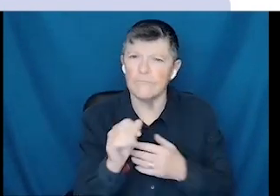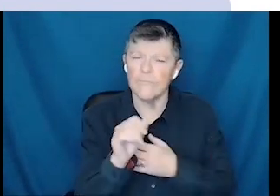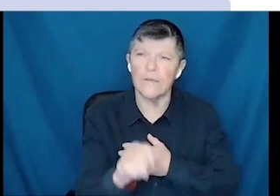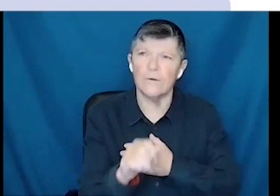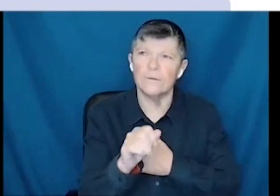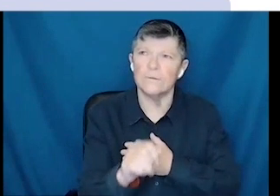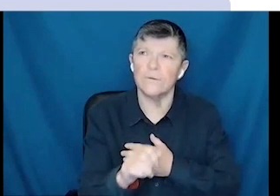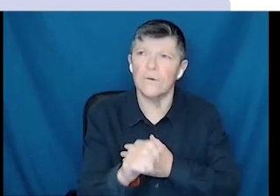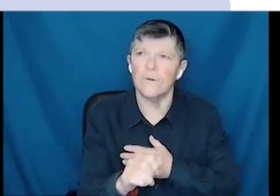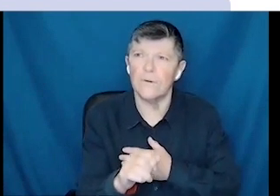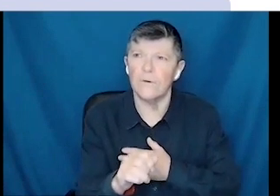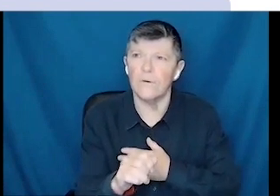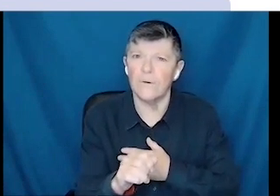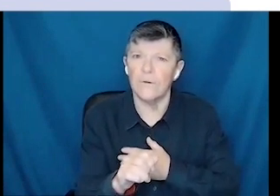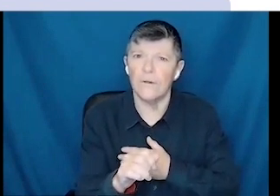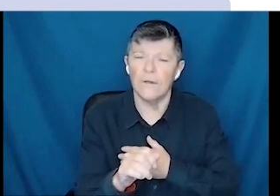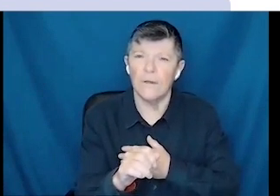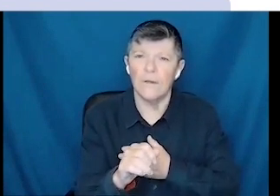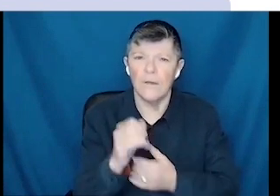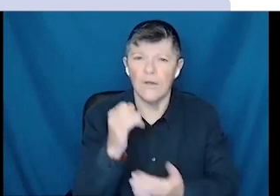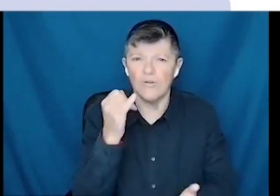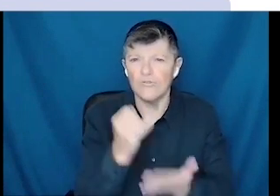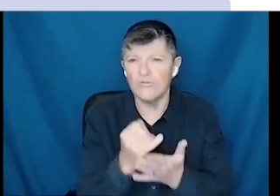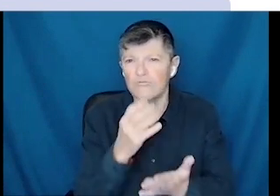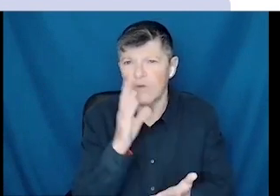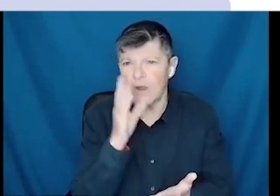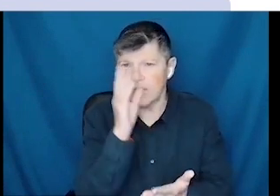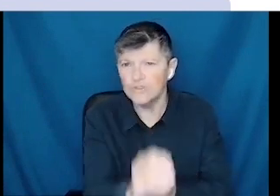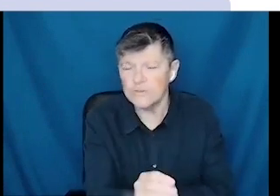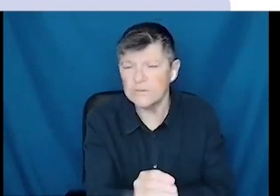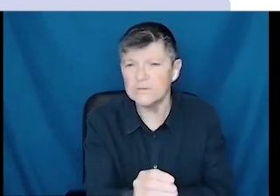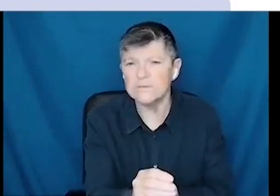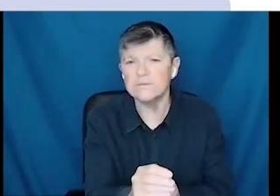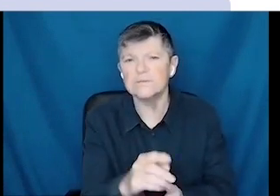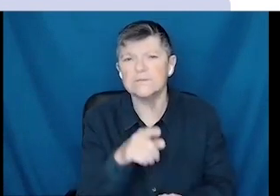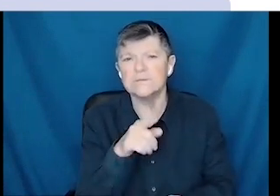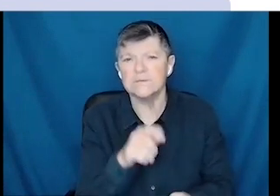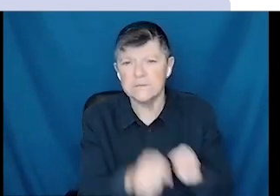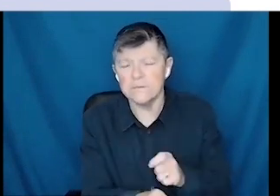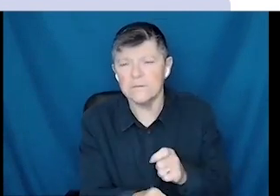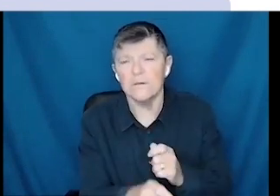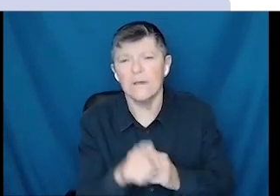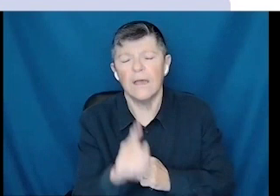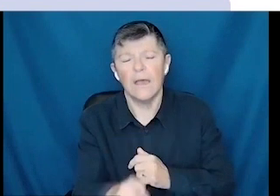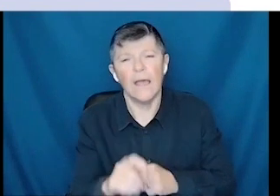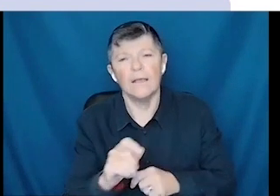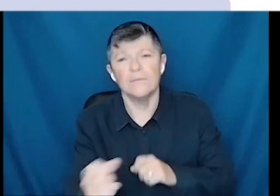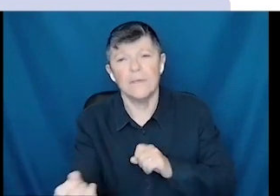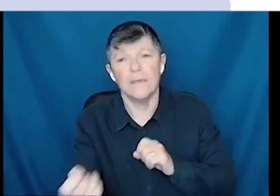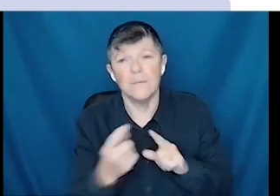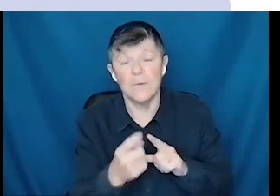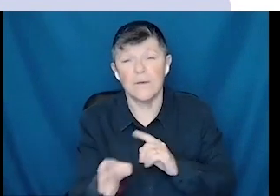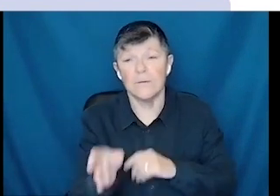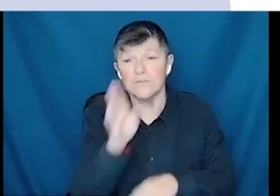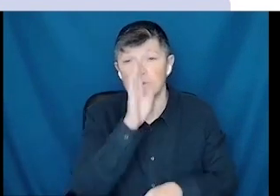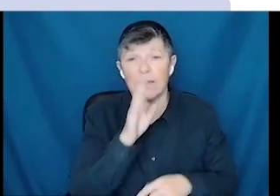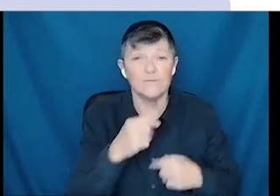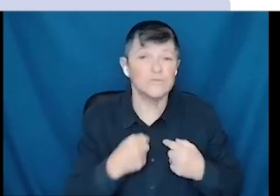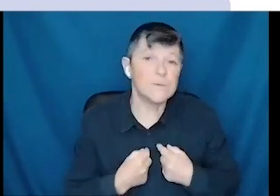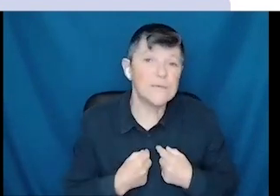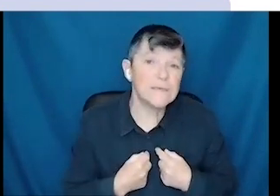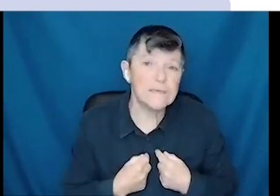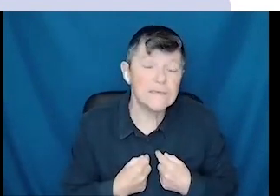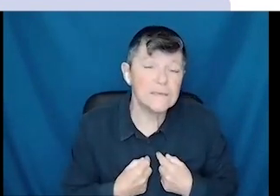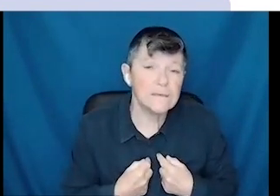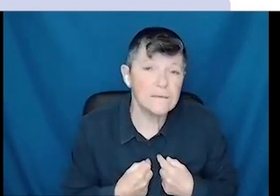your corrections that you would like to see, and the email will be sent directly to my inbox. So it's not